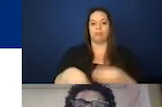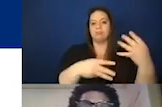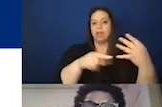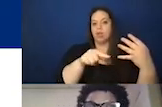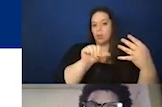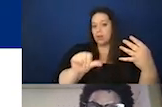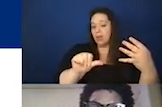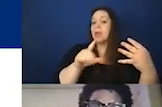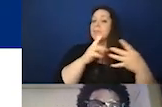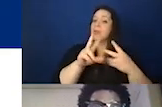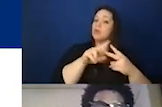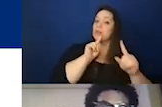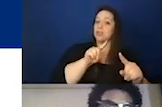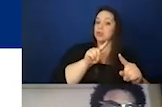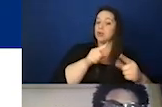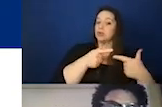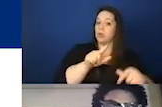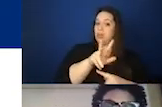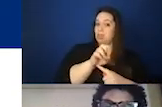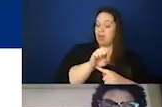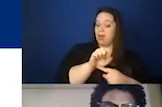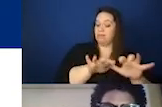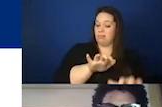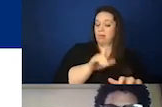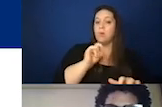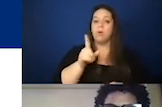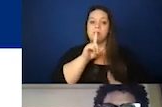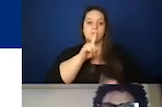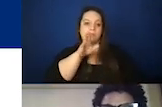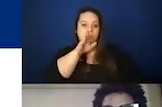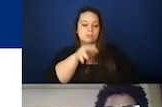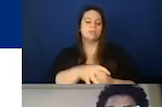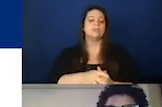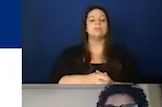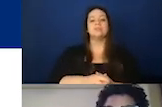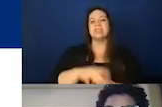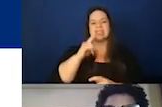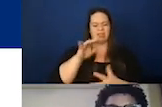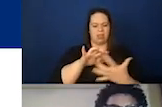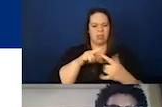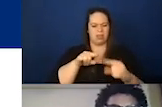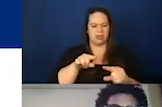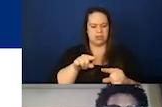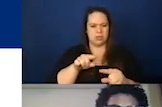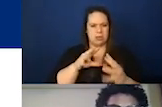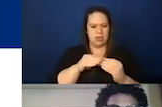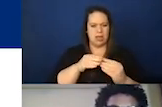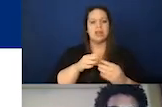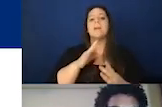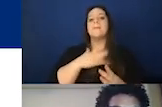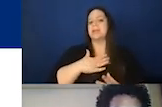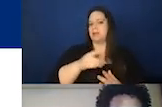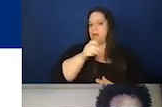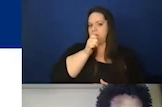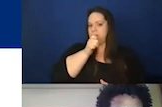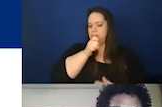be answered either live or out loud. If you need assistance during the meeting, please contact privately a staff co-host through the Zoom